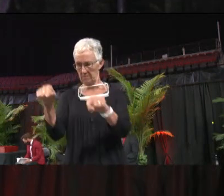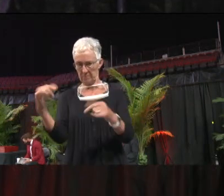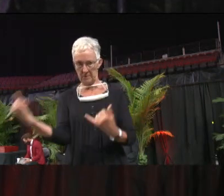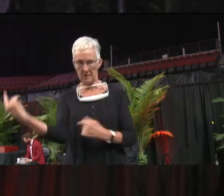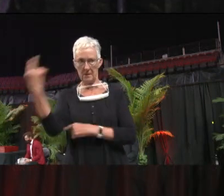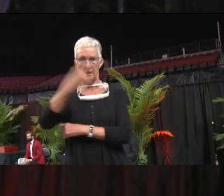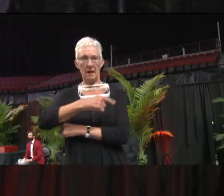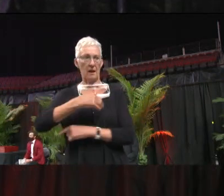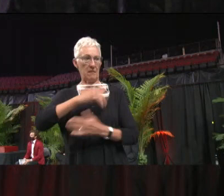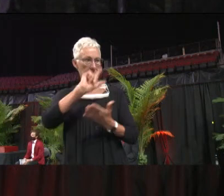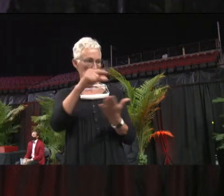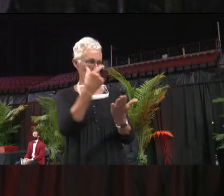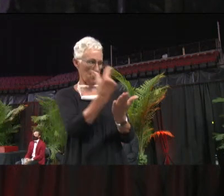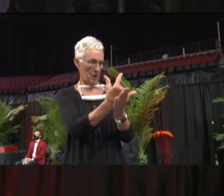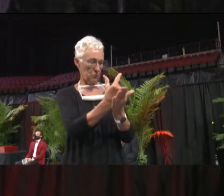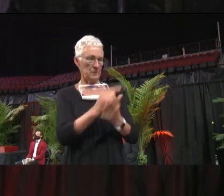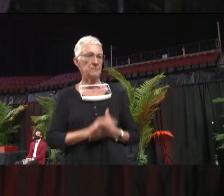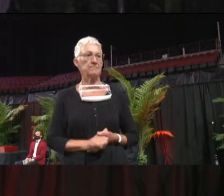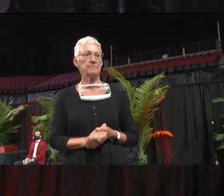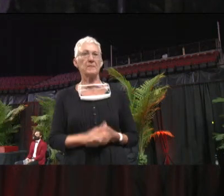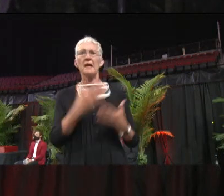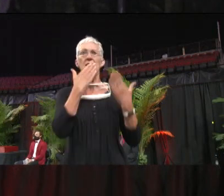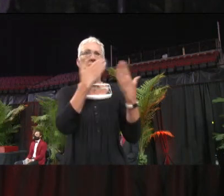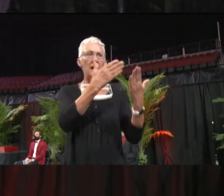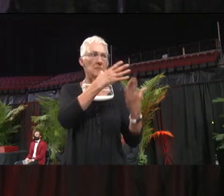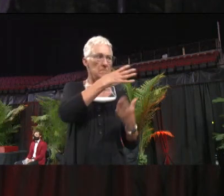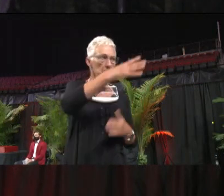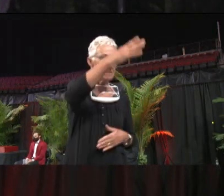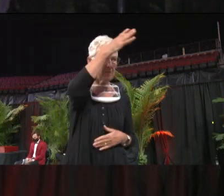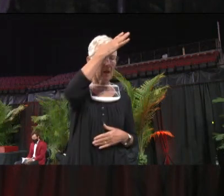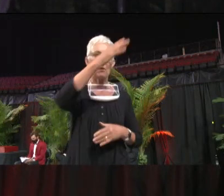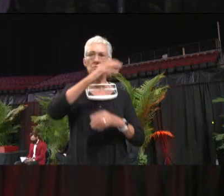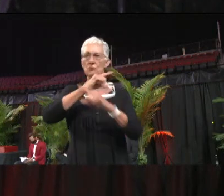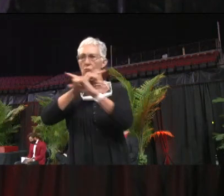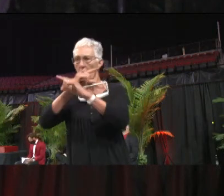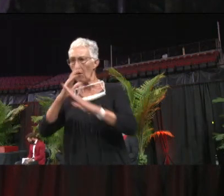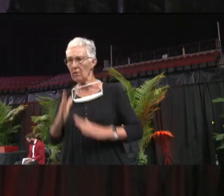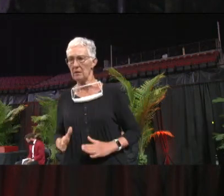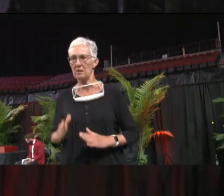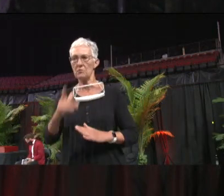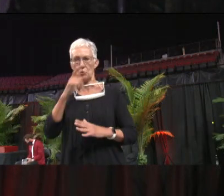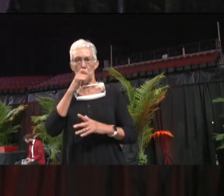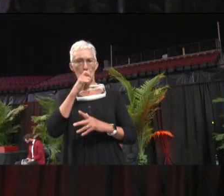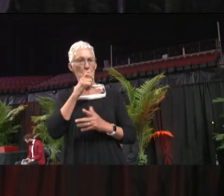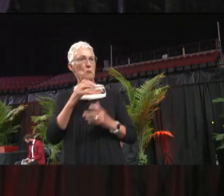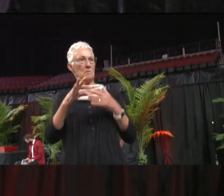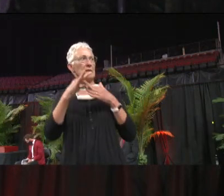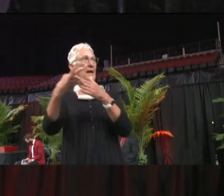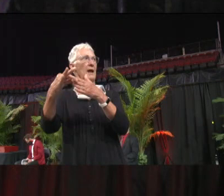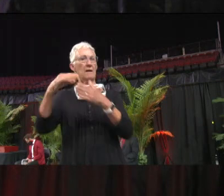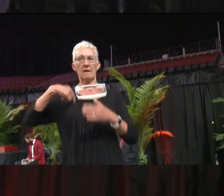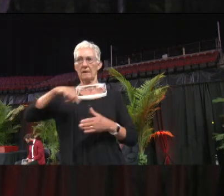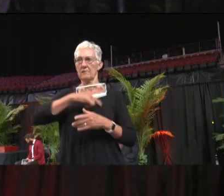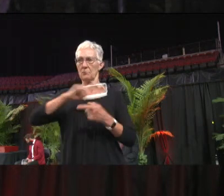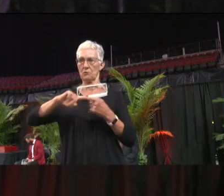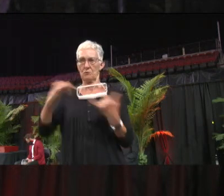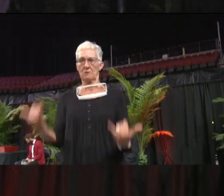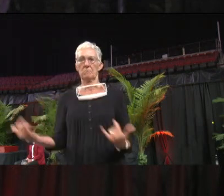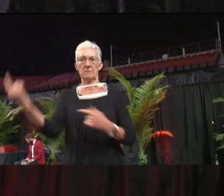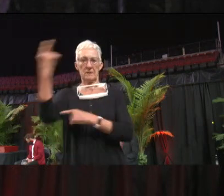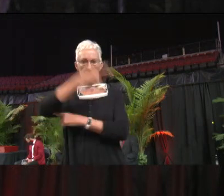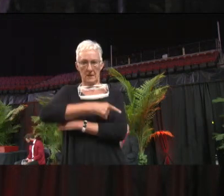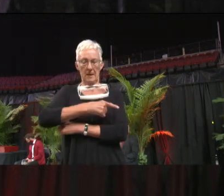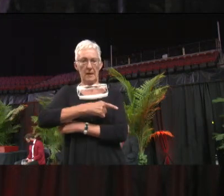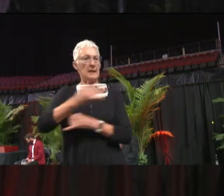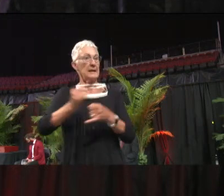thank all of the parents and guardians for supporting your children throughout the past 12 years of school that led to this moment. Lastly, I want to thank the coaches